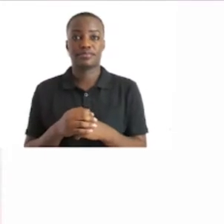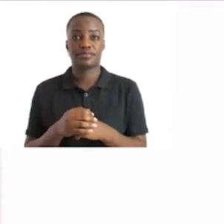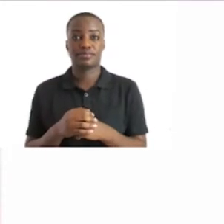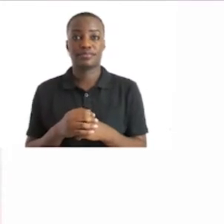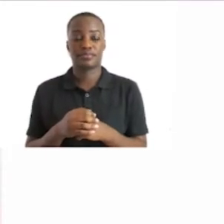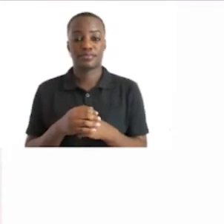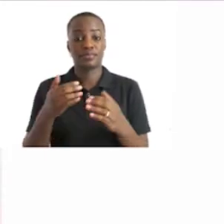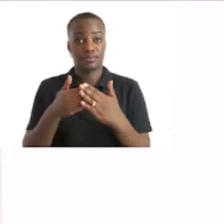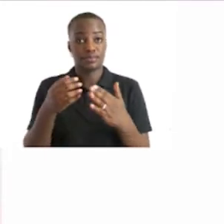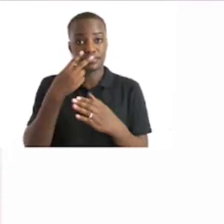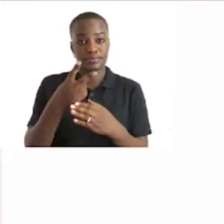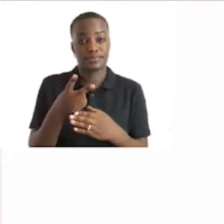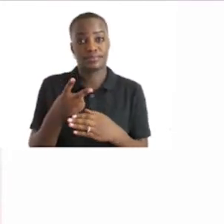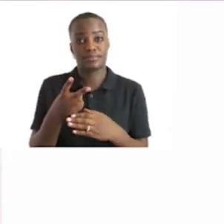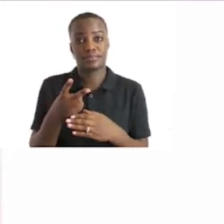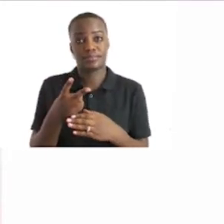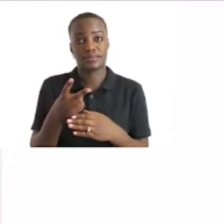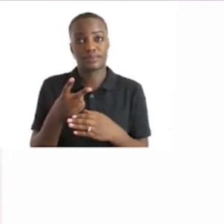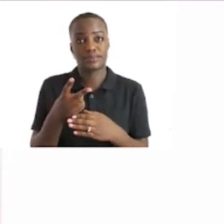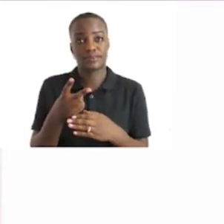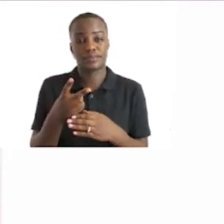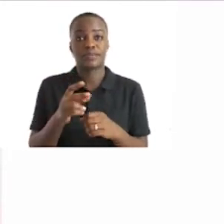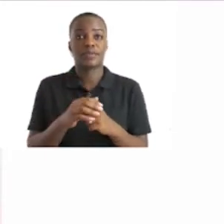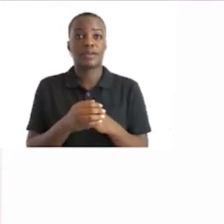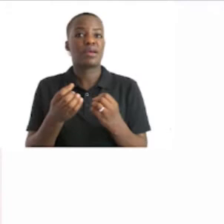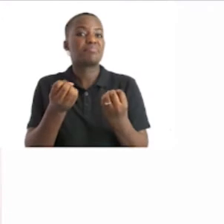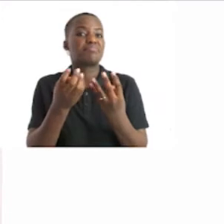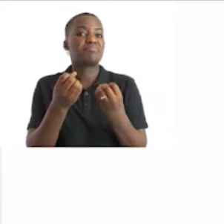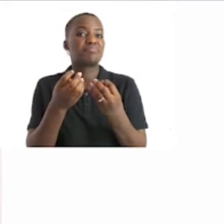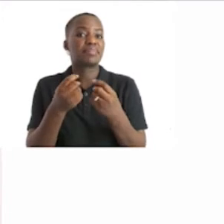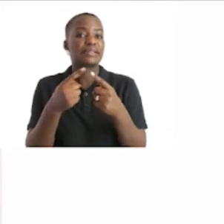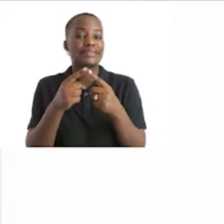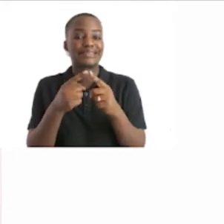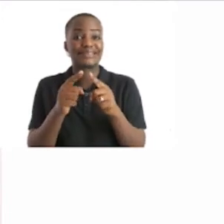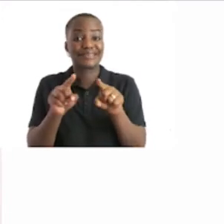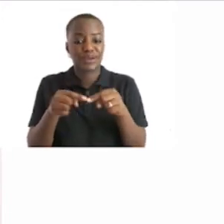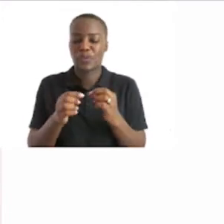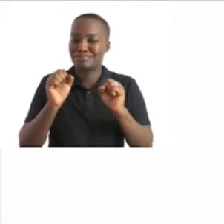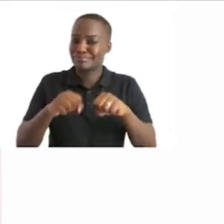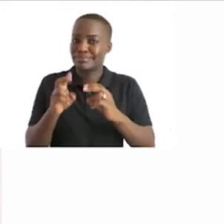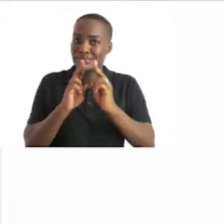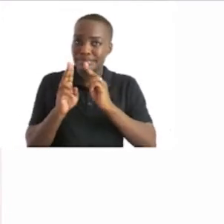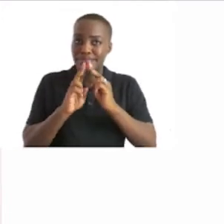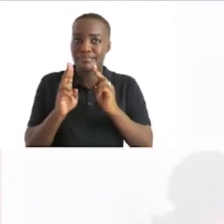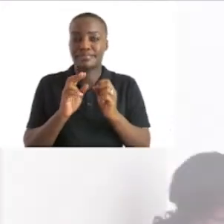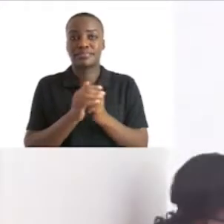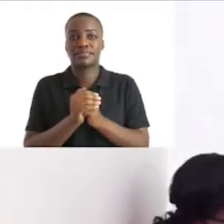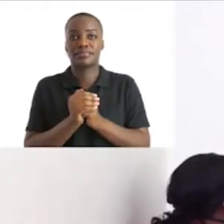Now, before we start page 3, we can see that there's a lot we need to talk about. Let's look at the